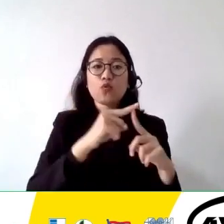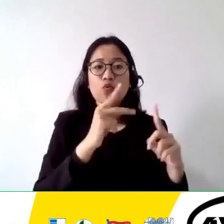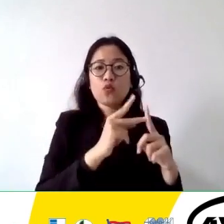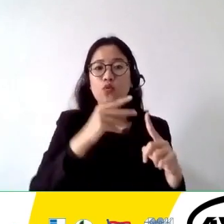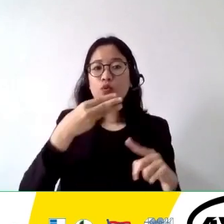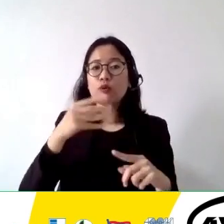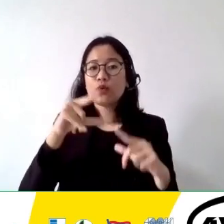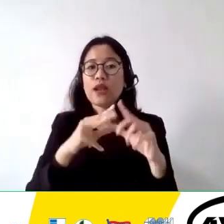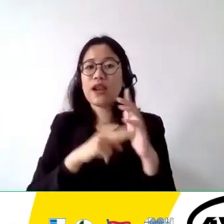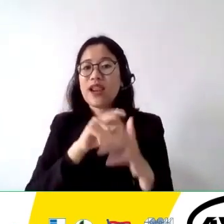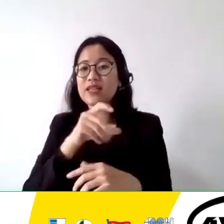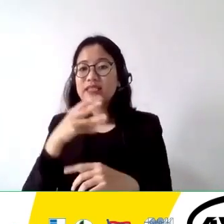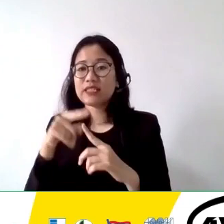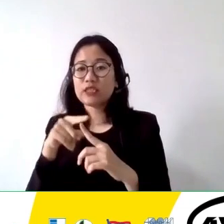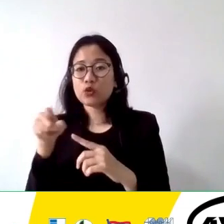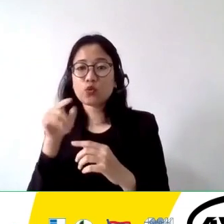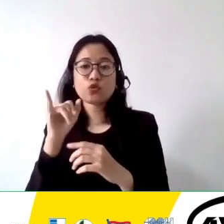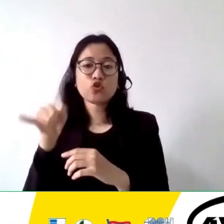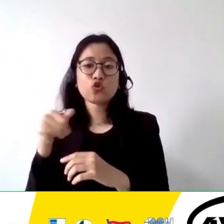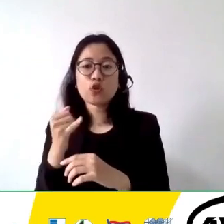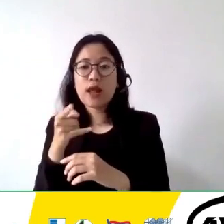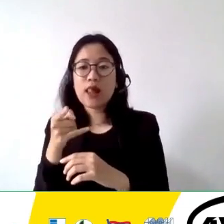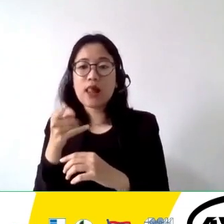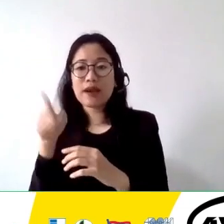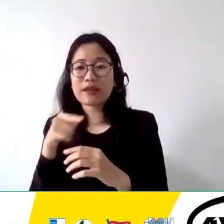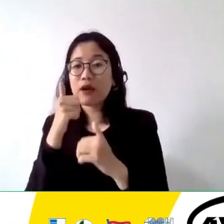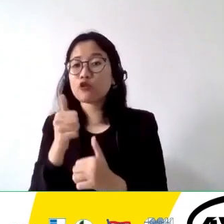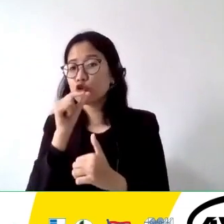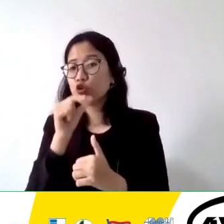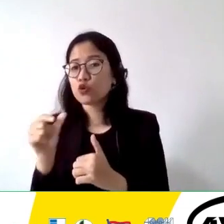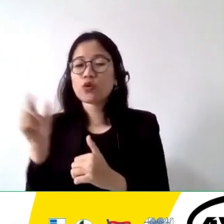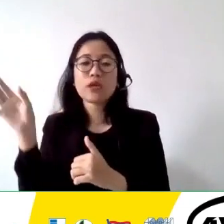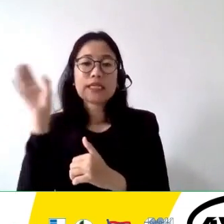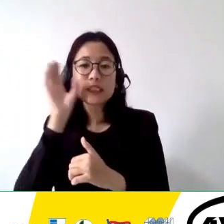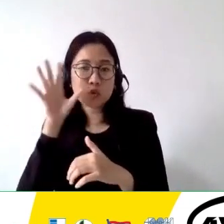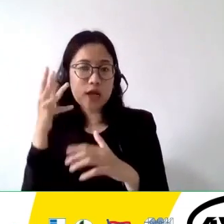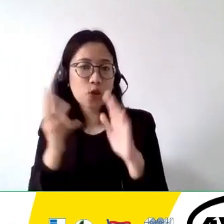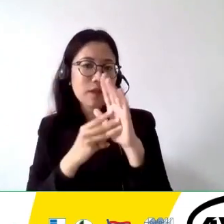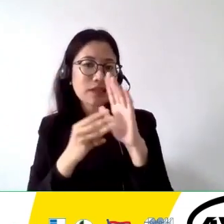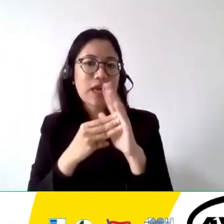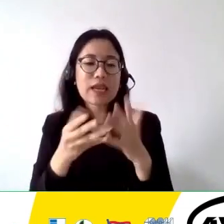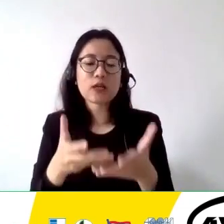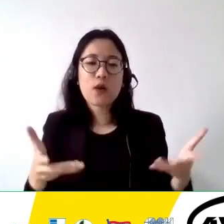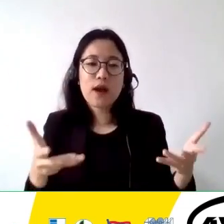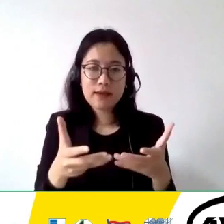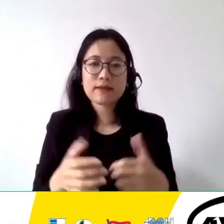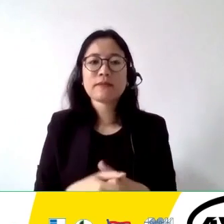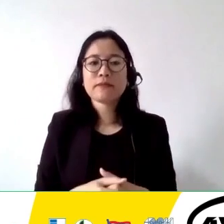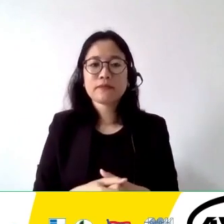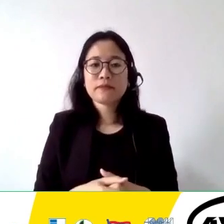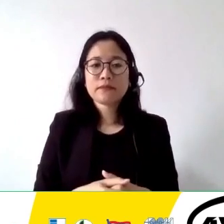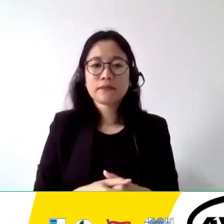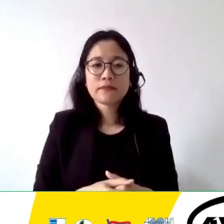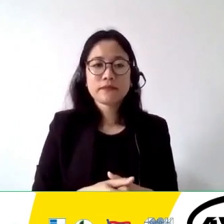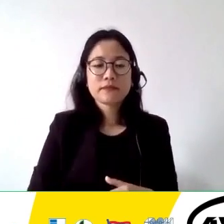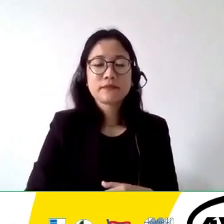it's mentioned in 2009 that the climate change is the biggest global health threat of